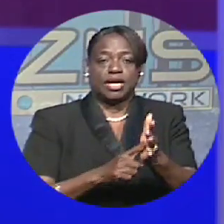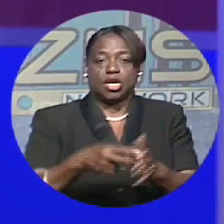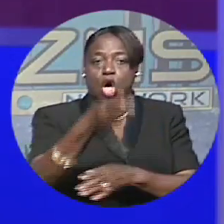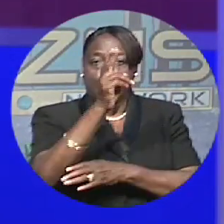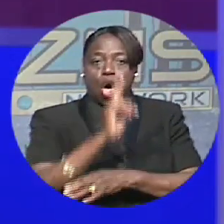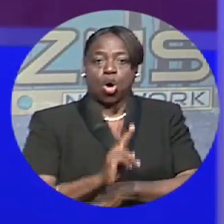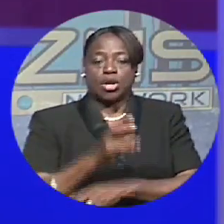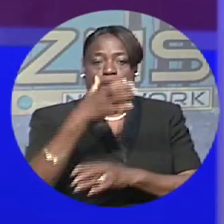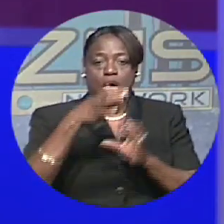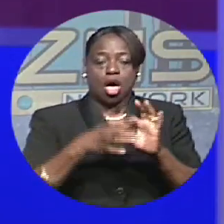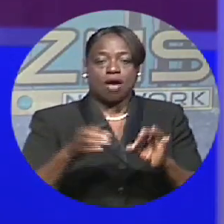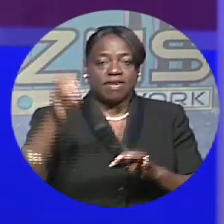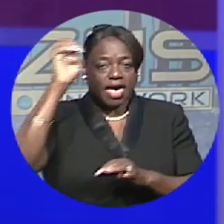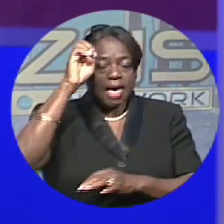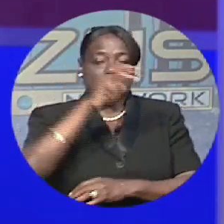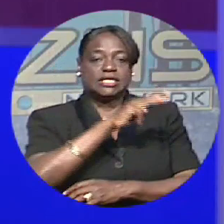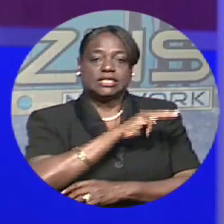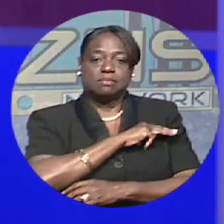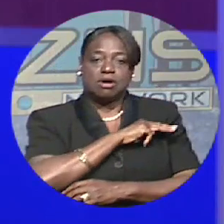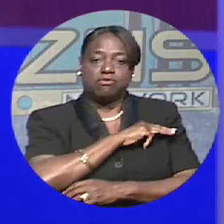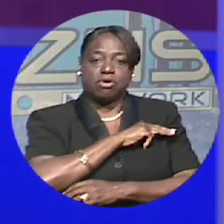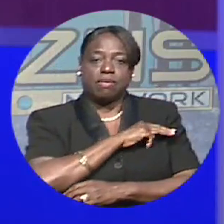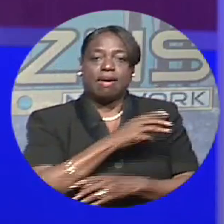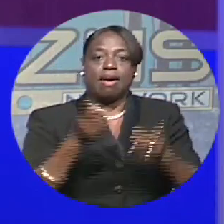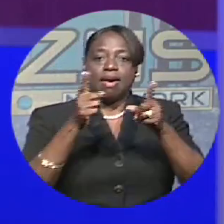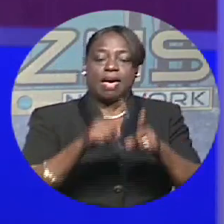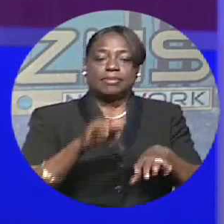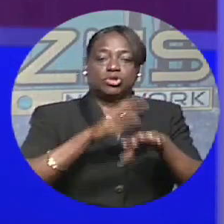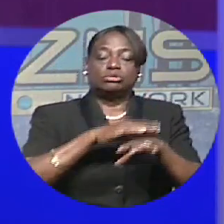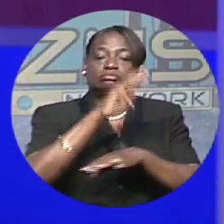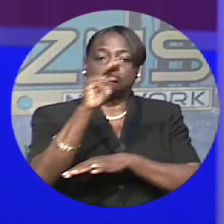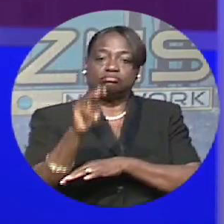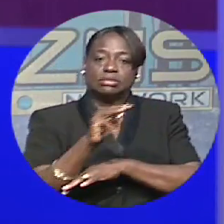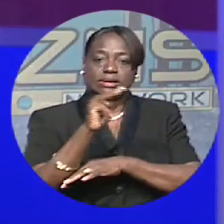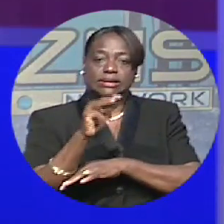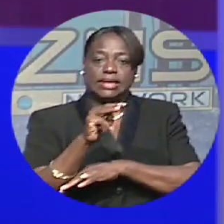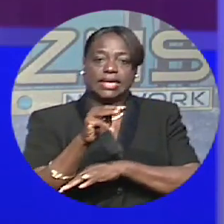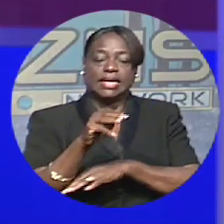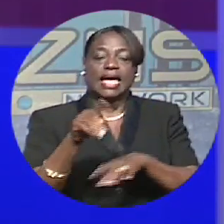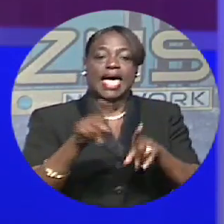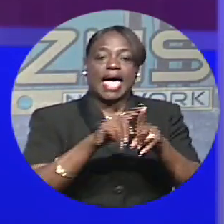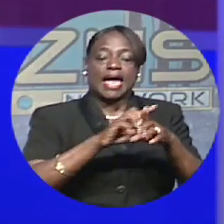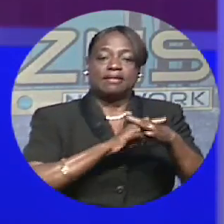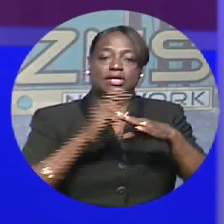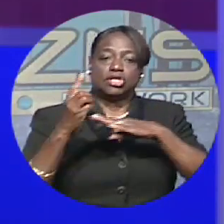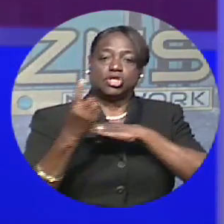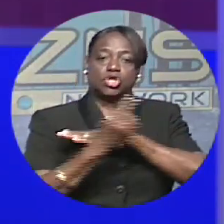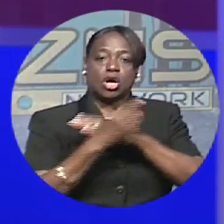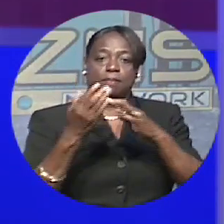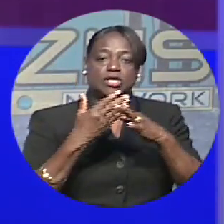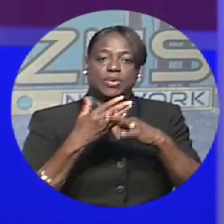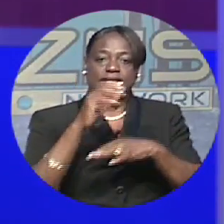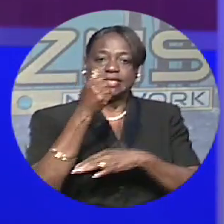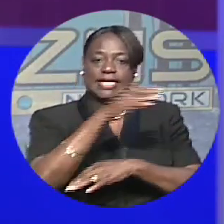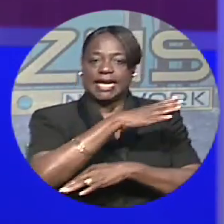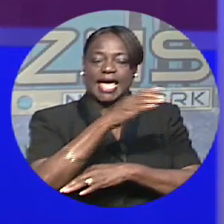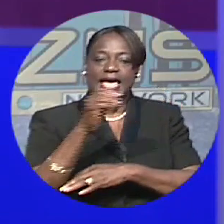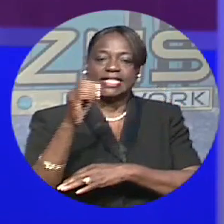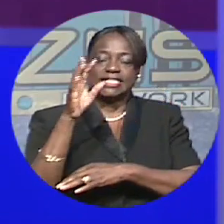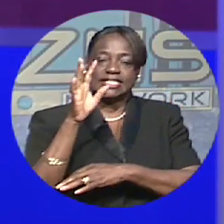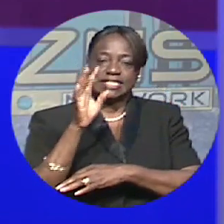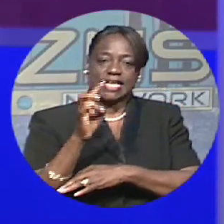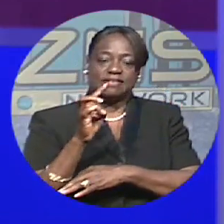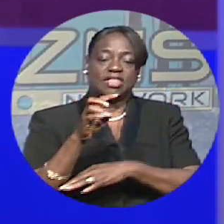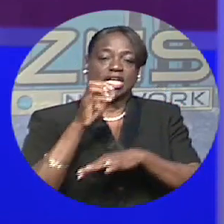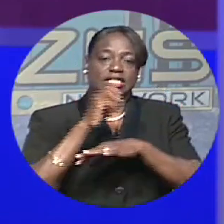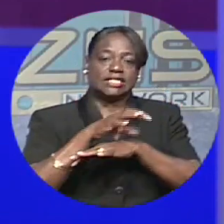sailing pioneer Emmett Monroe will take place on Monday at the Potterski Dock between the hours of 10 a.m. and 7 p.m. Regatta consultant,